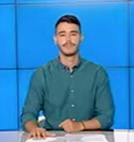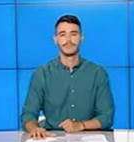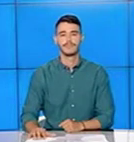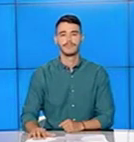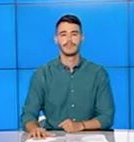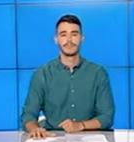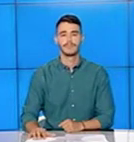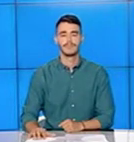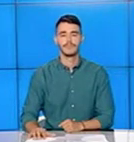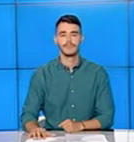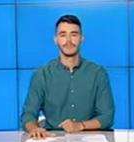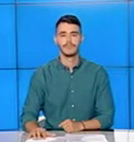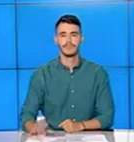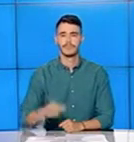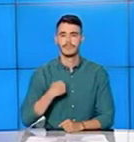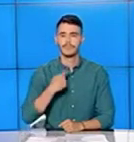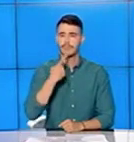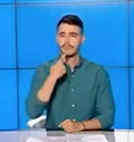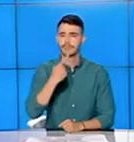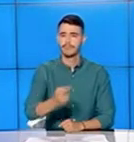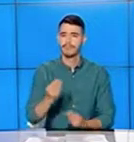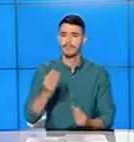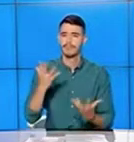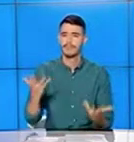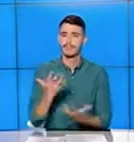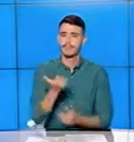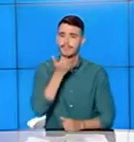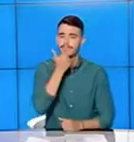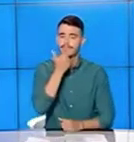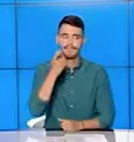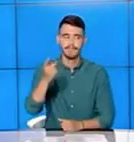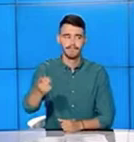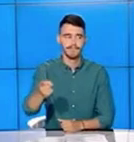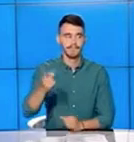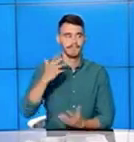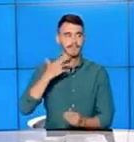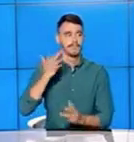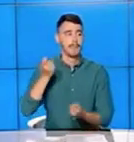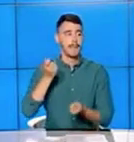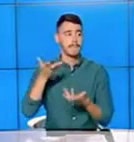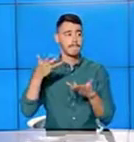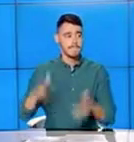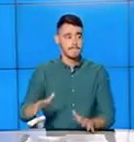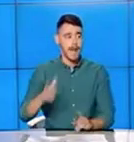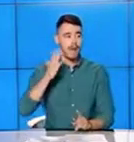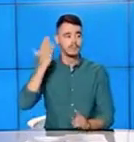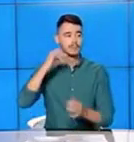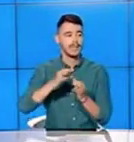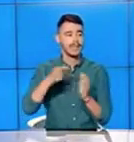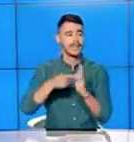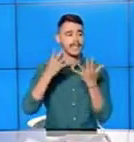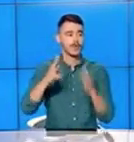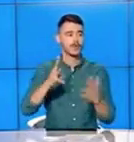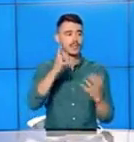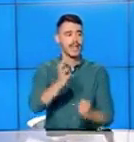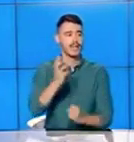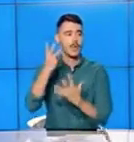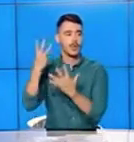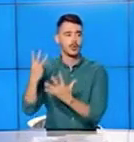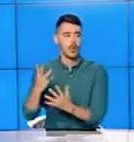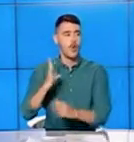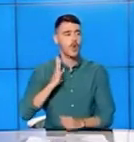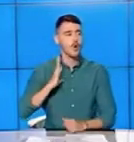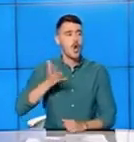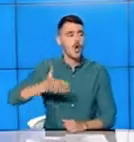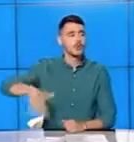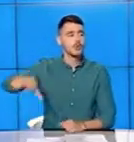I haven't done anything wrong. There's a file on you, starting in 1938 when you went to Cambridge University. The world was so